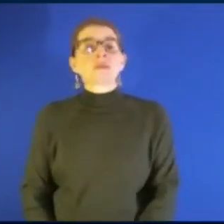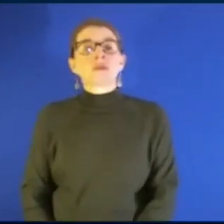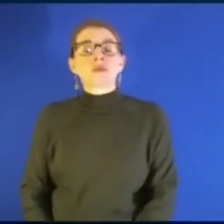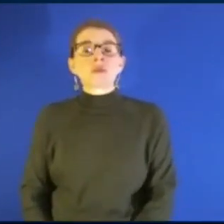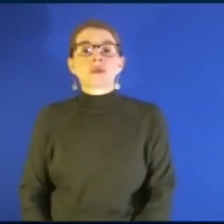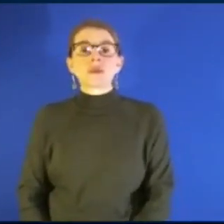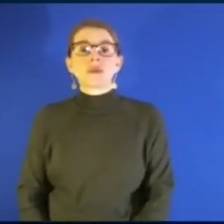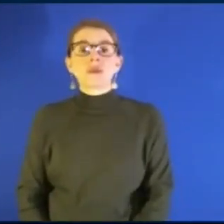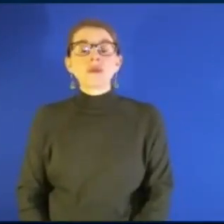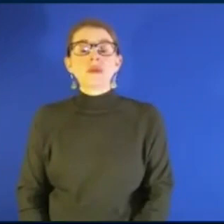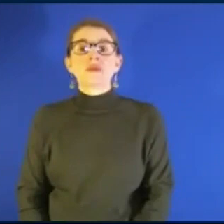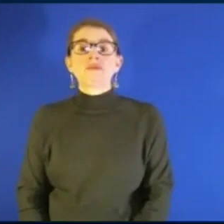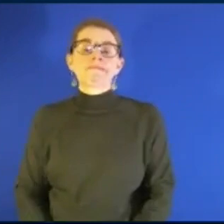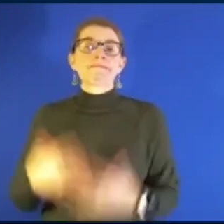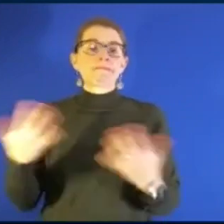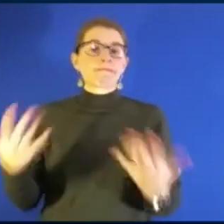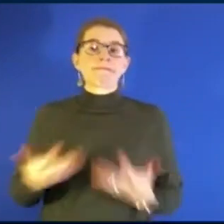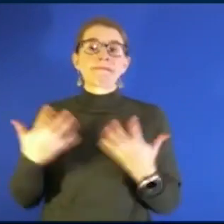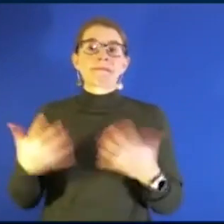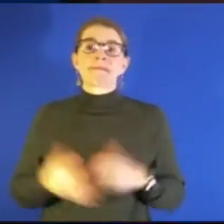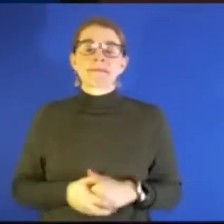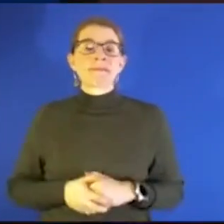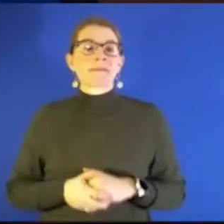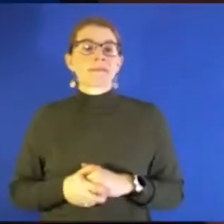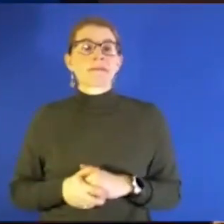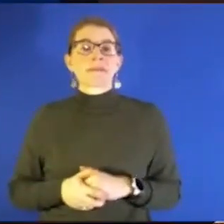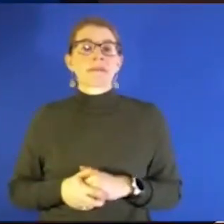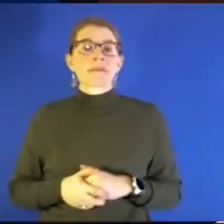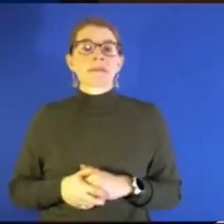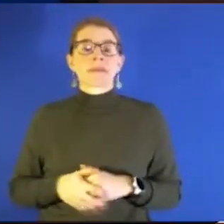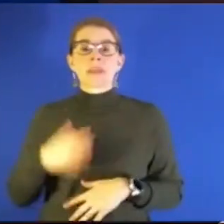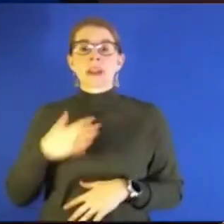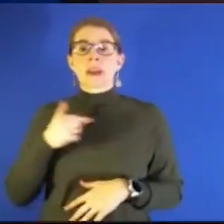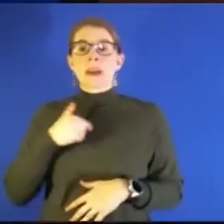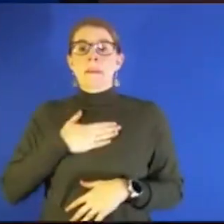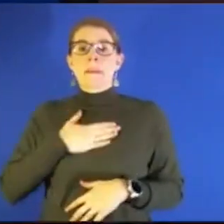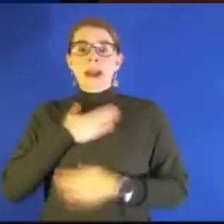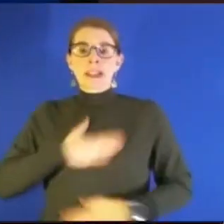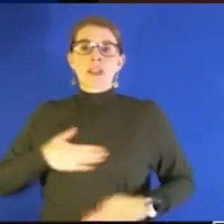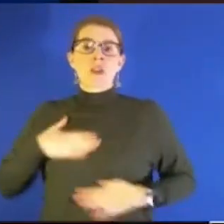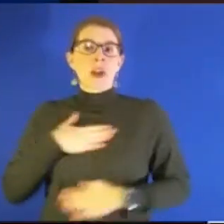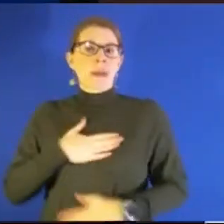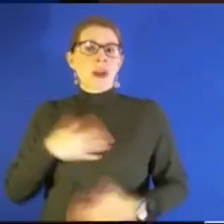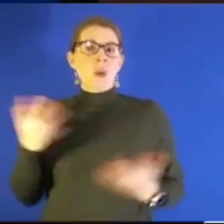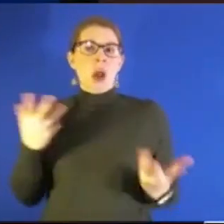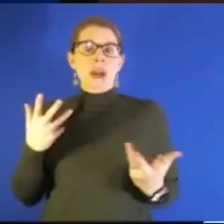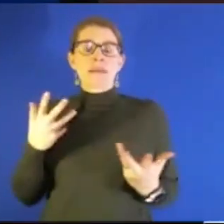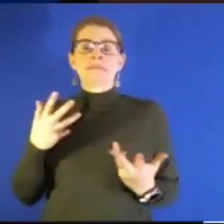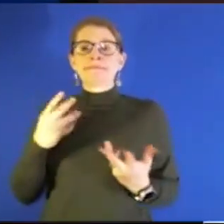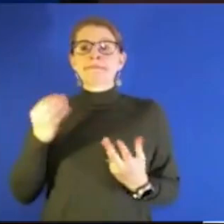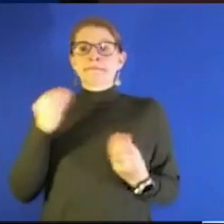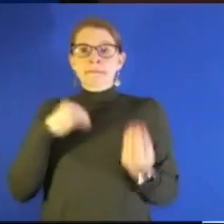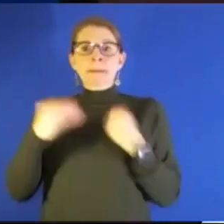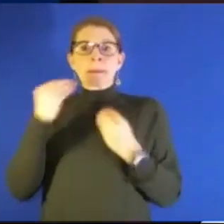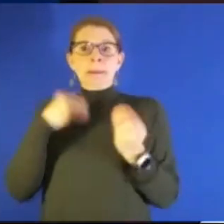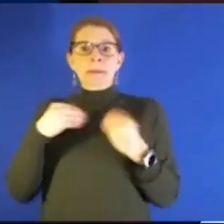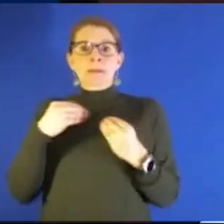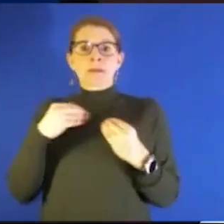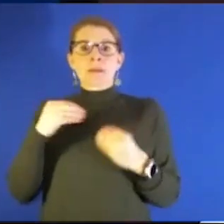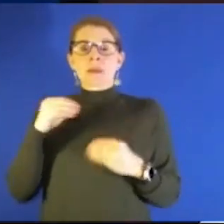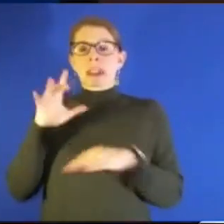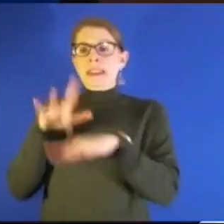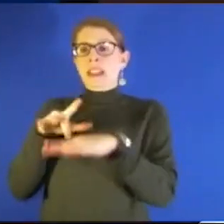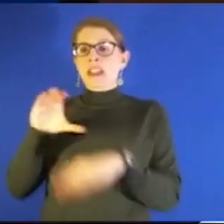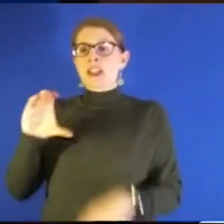I one of my chief sources of entertainment is going out to eat a really good meal, or even going to Chipotle or whatever. I mean,